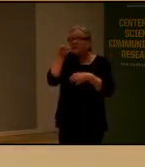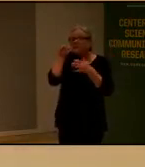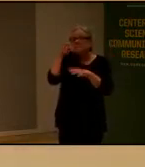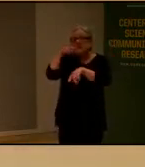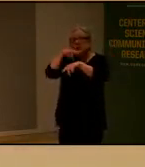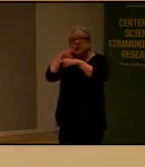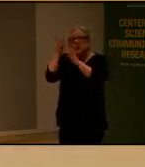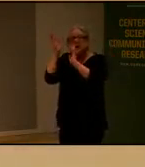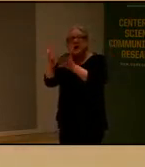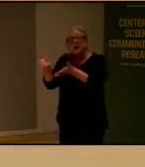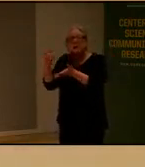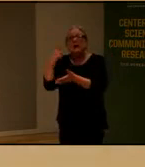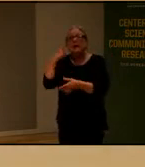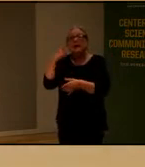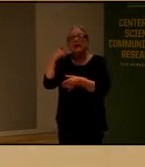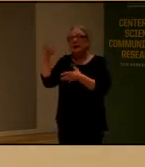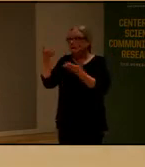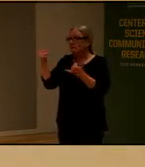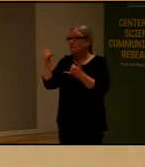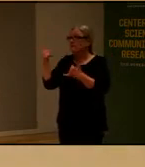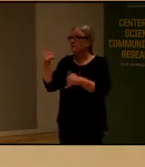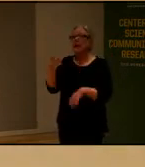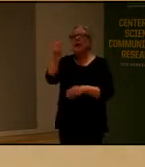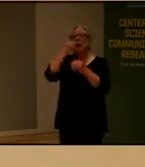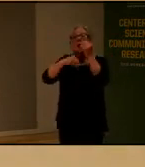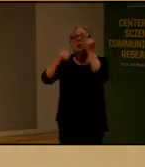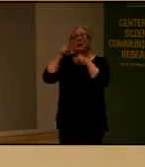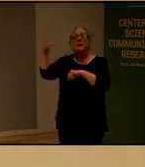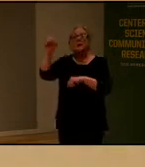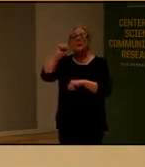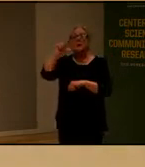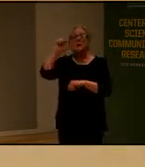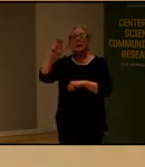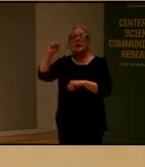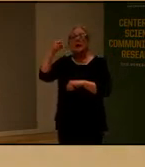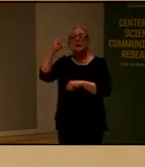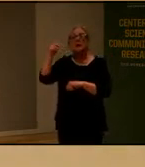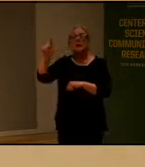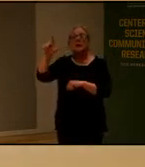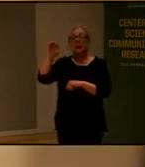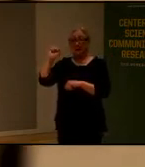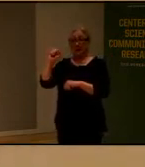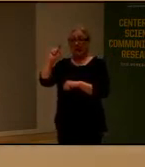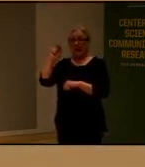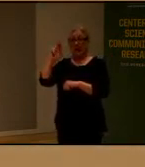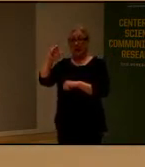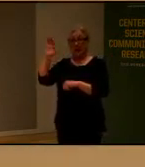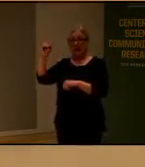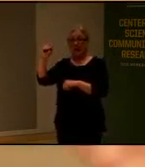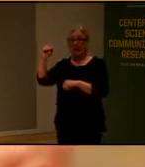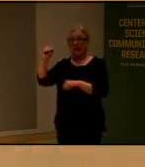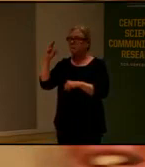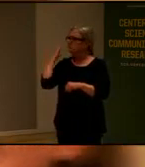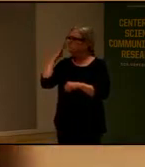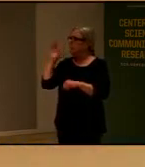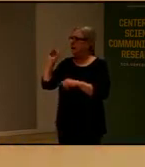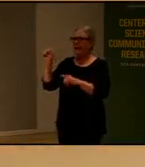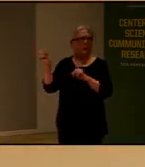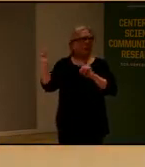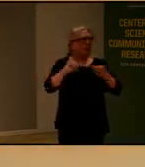time. We'll have a reception just following this over in Allen Hall in the atrium. It's just kind of right, I don't know which direction I'm